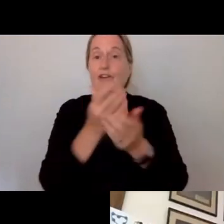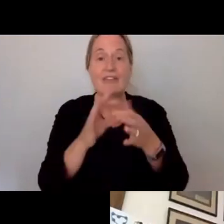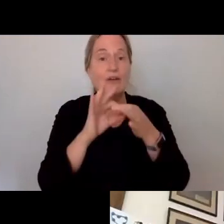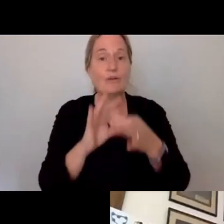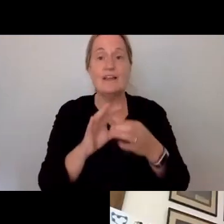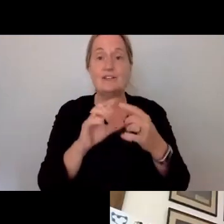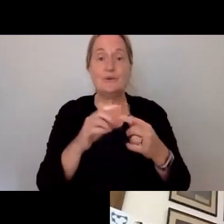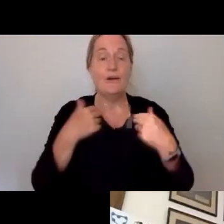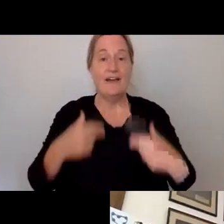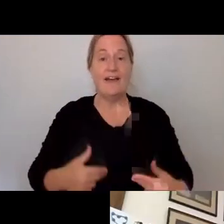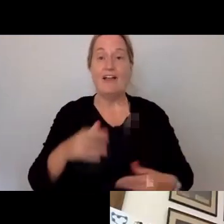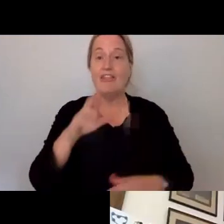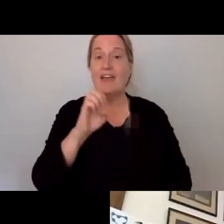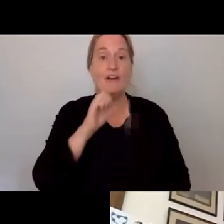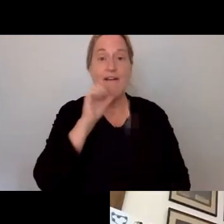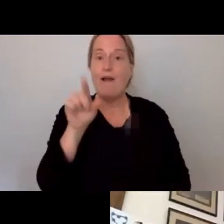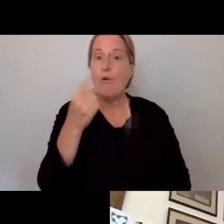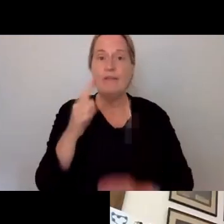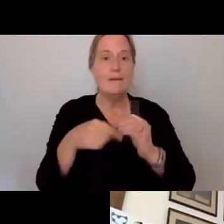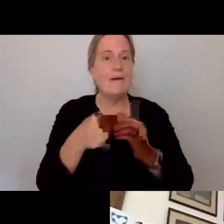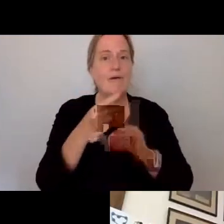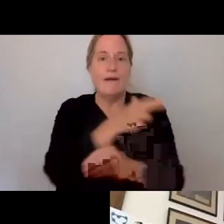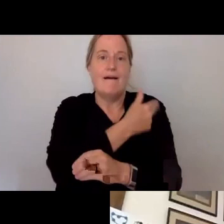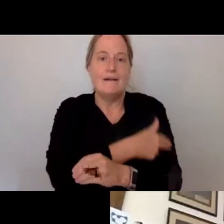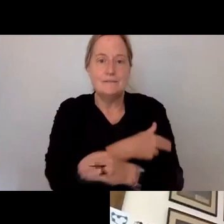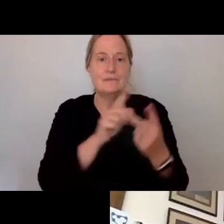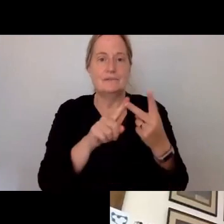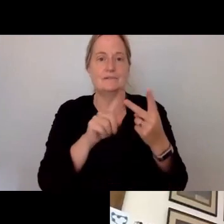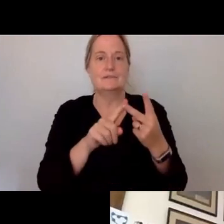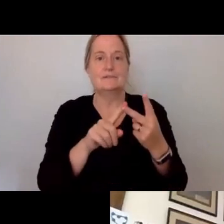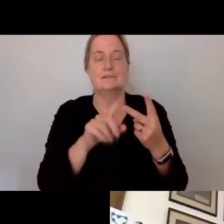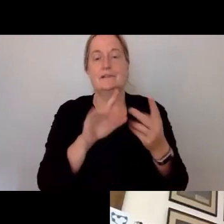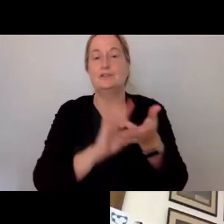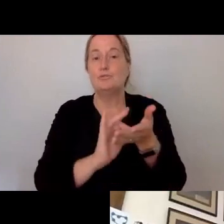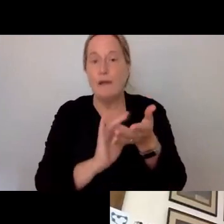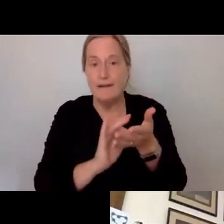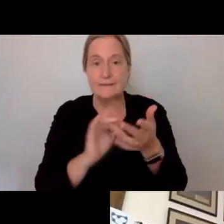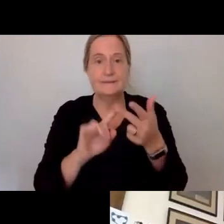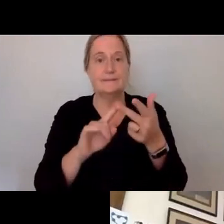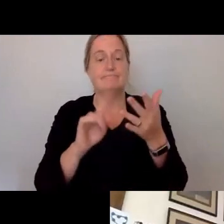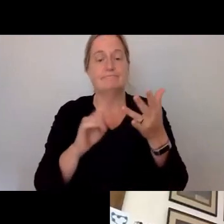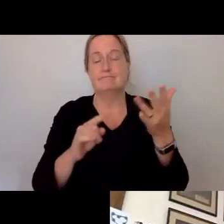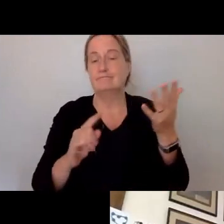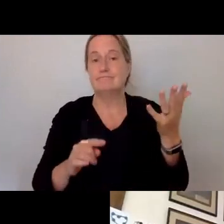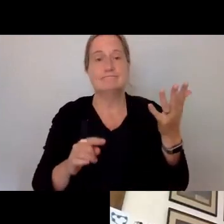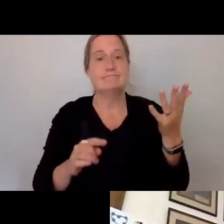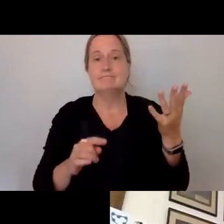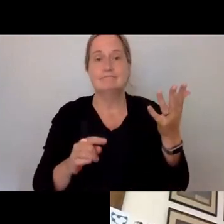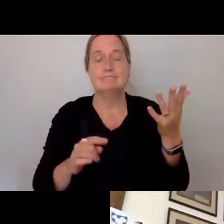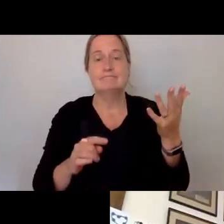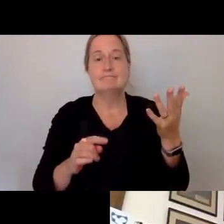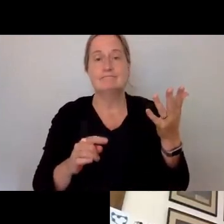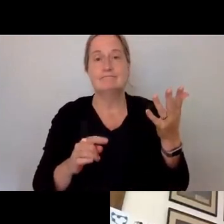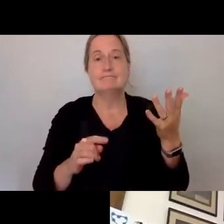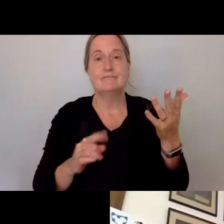are not just about hospitals and drugs and things like that. A big part of it in the recent years has become